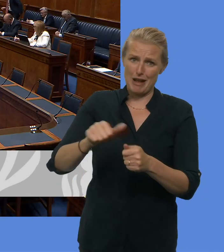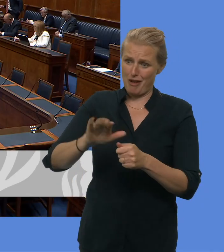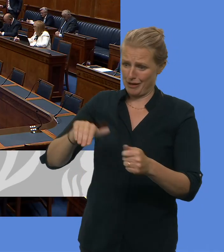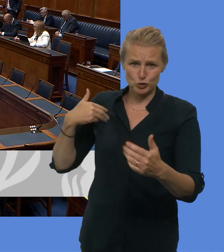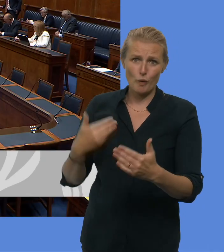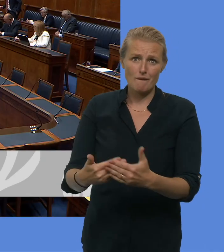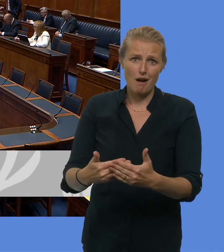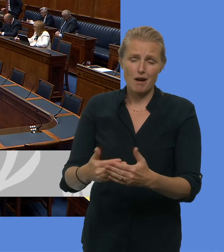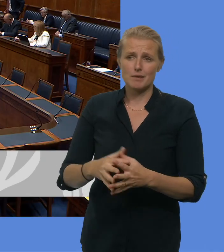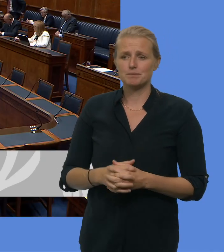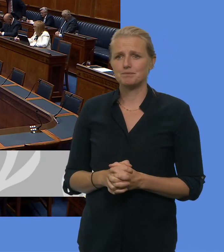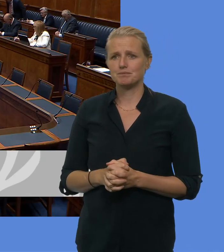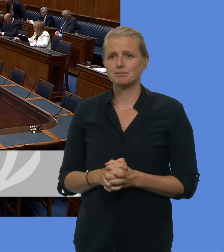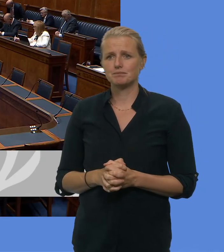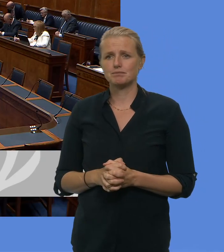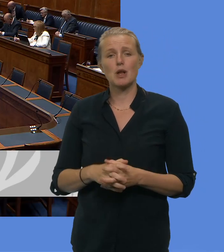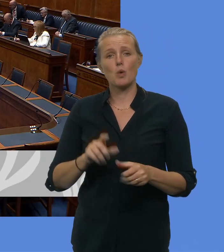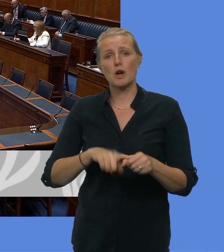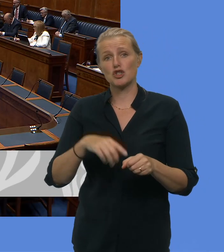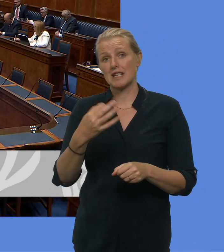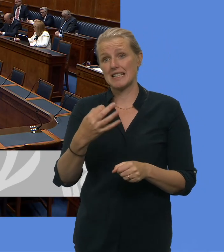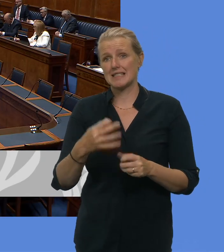Thank you, Mr. Speaker. Question 8, please. Minister.